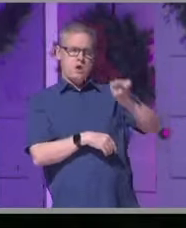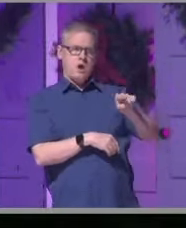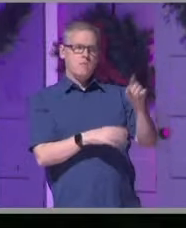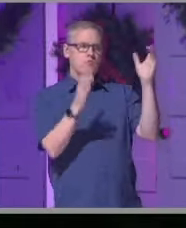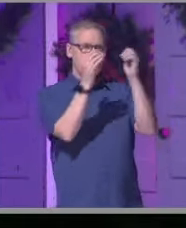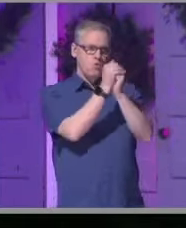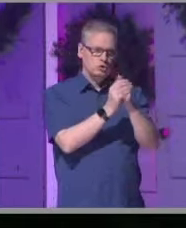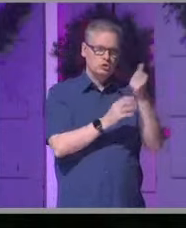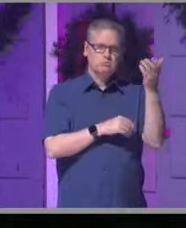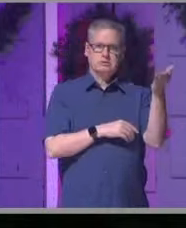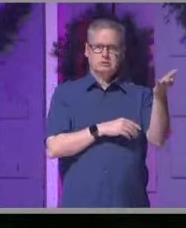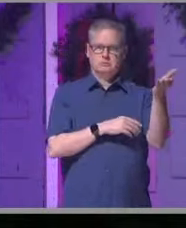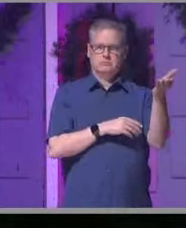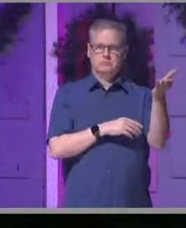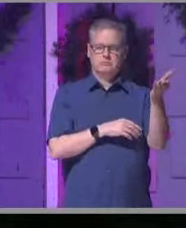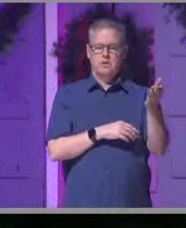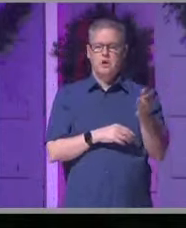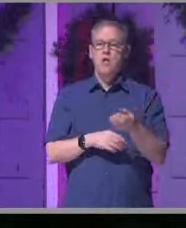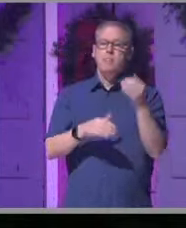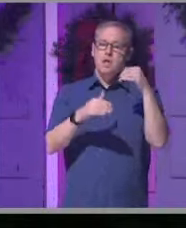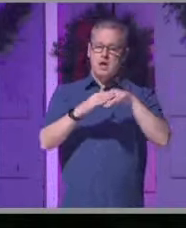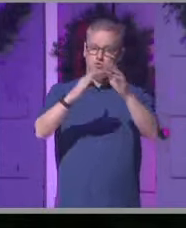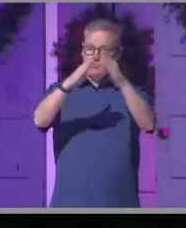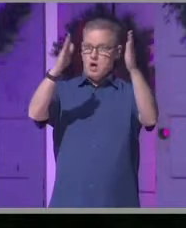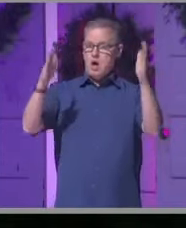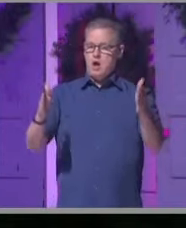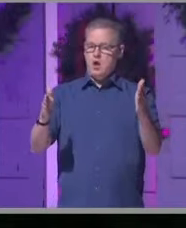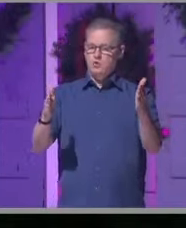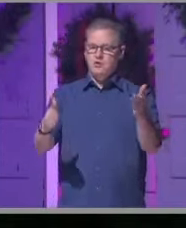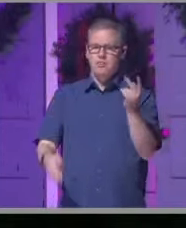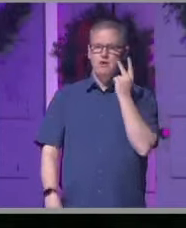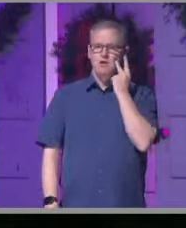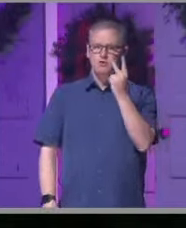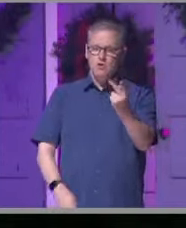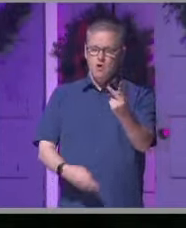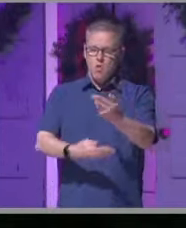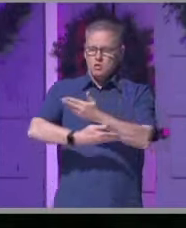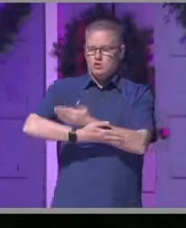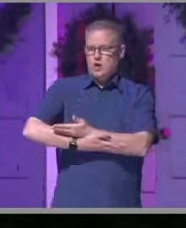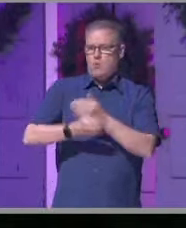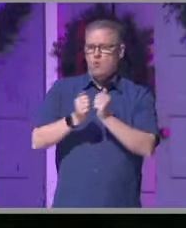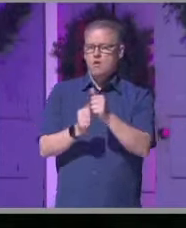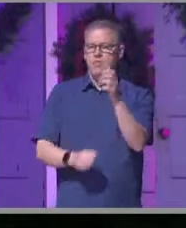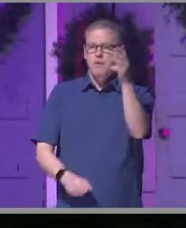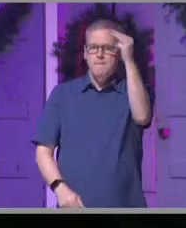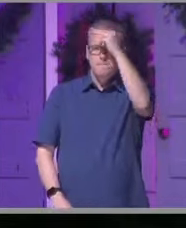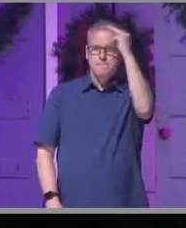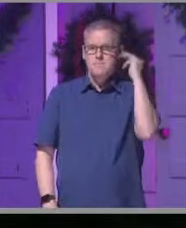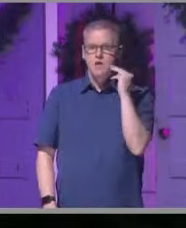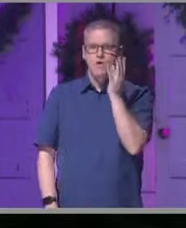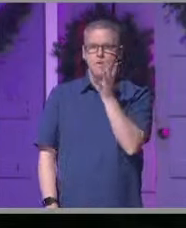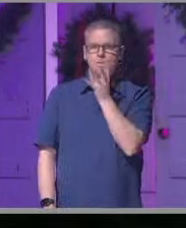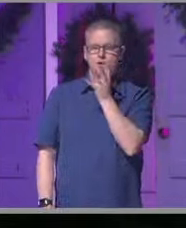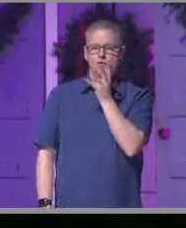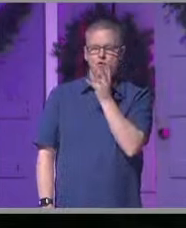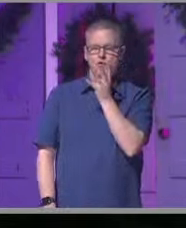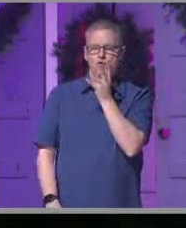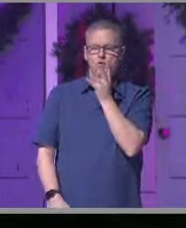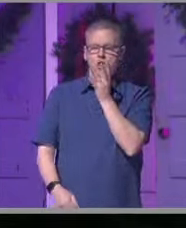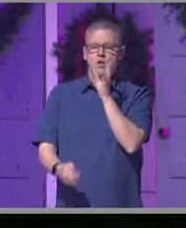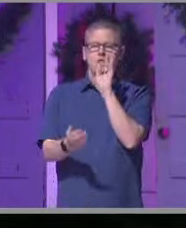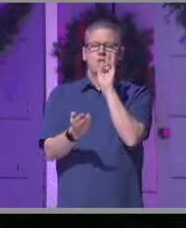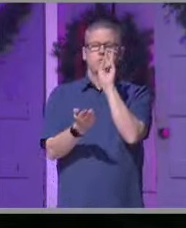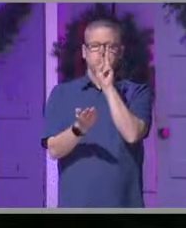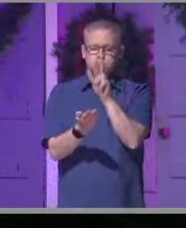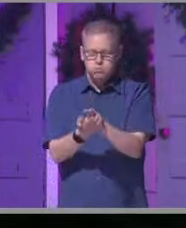him." And going into the house, they saw the child with Mary, his mother, and they fell down